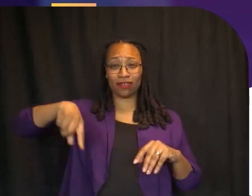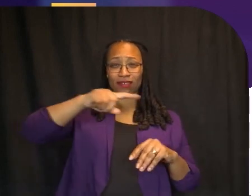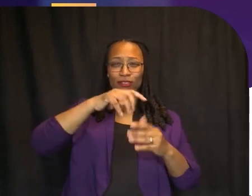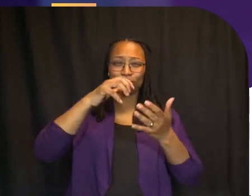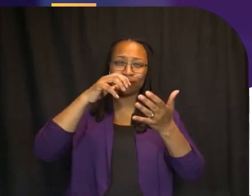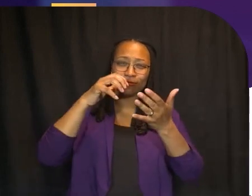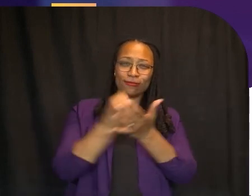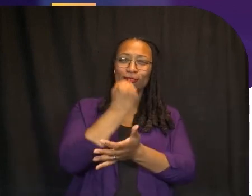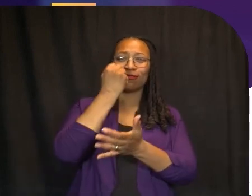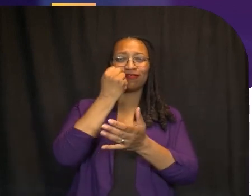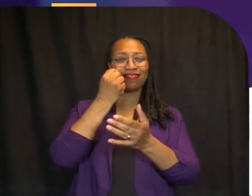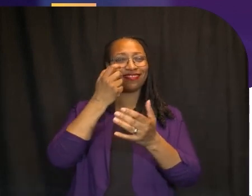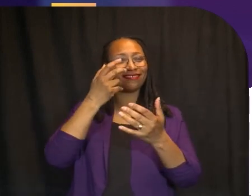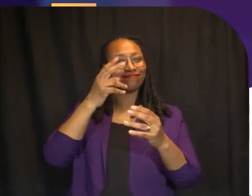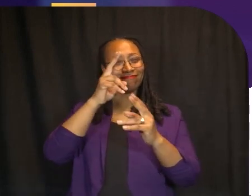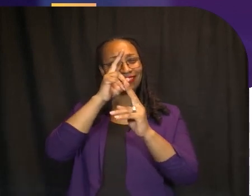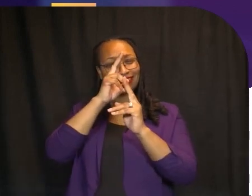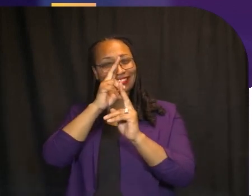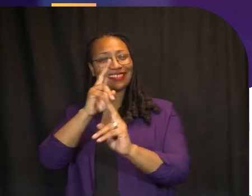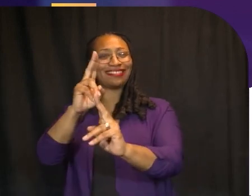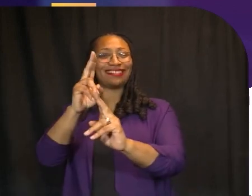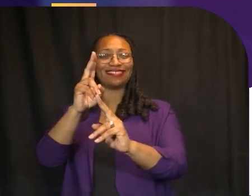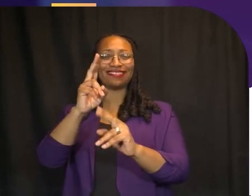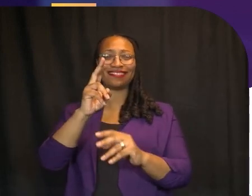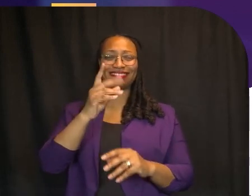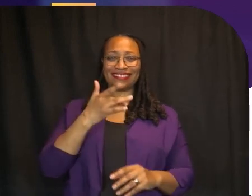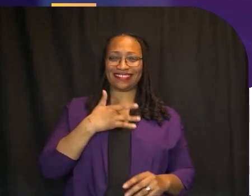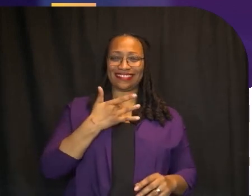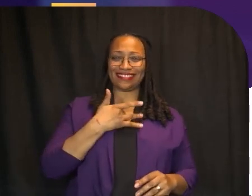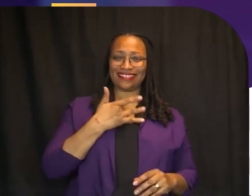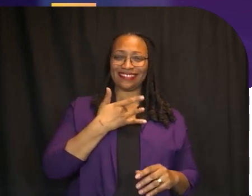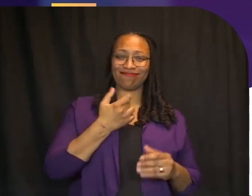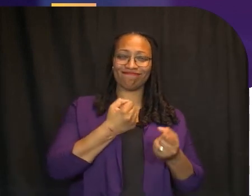Disabilities, it becomes more possible for more people.